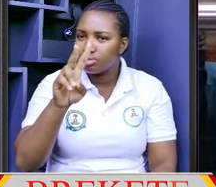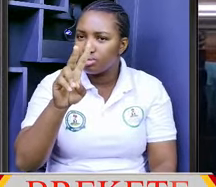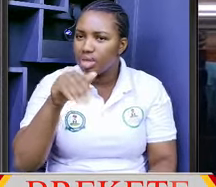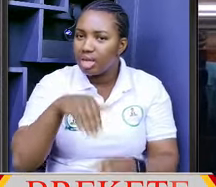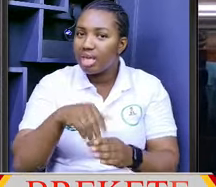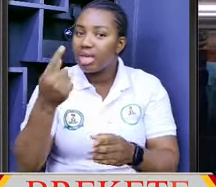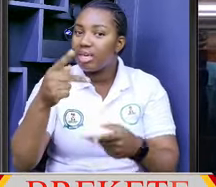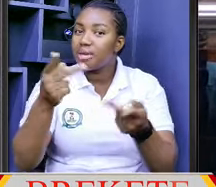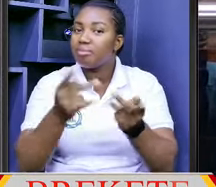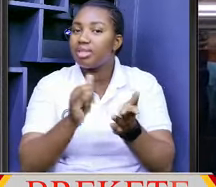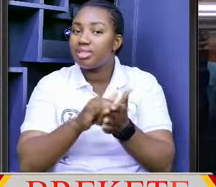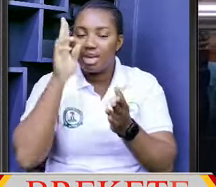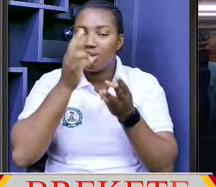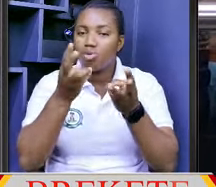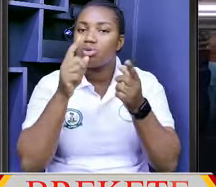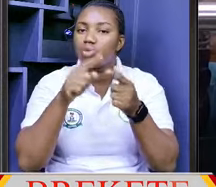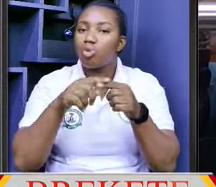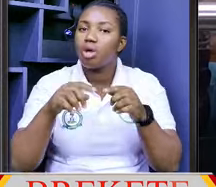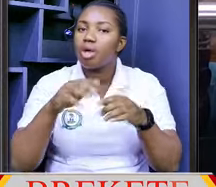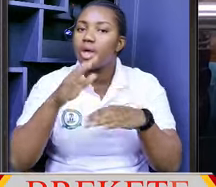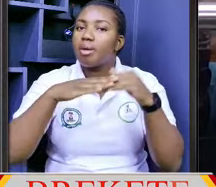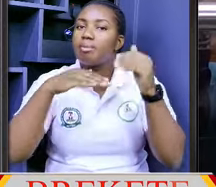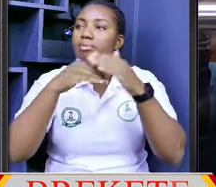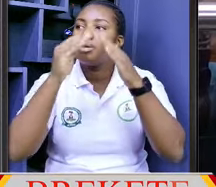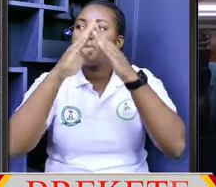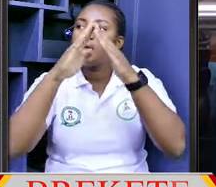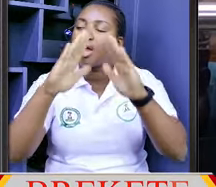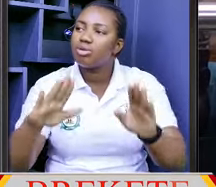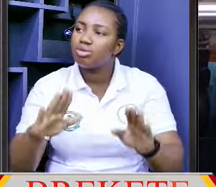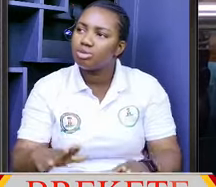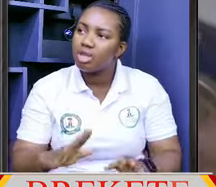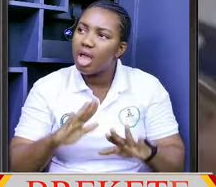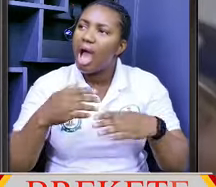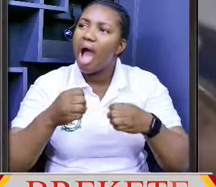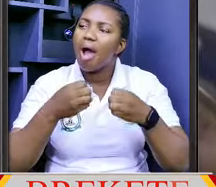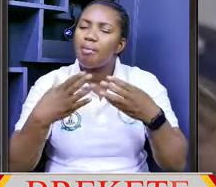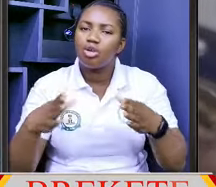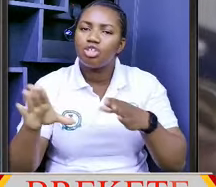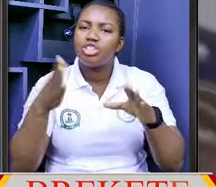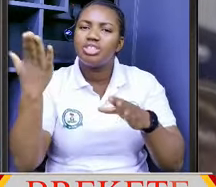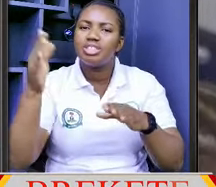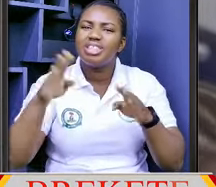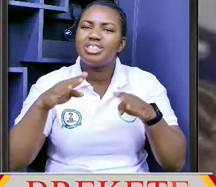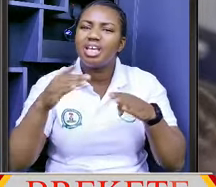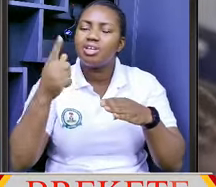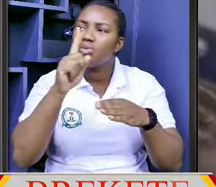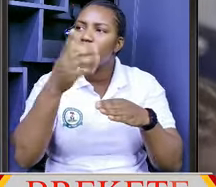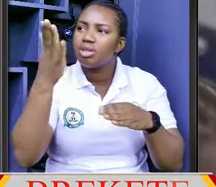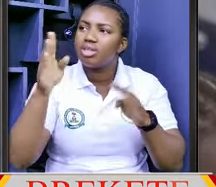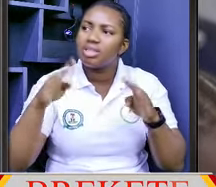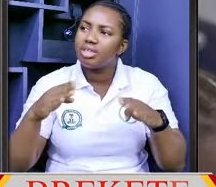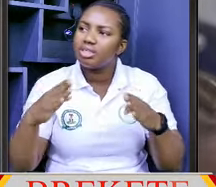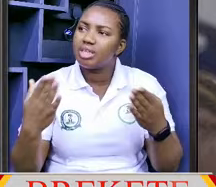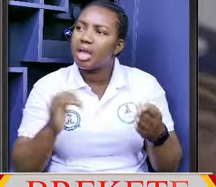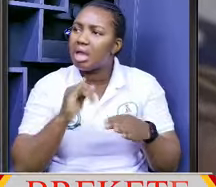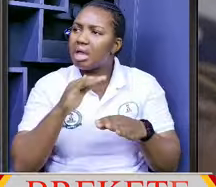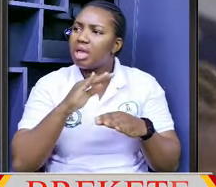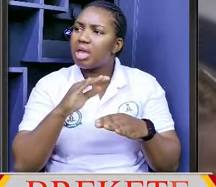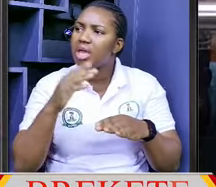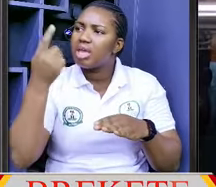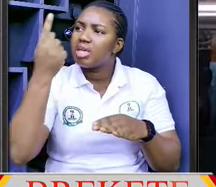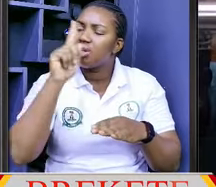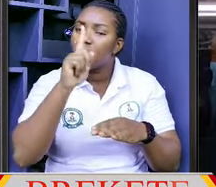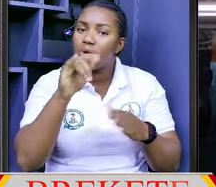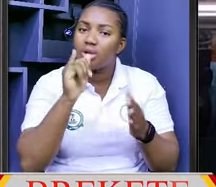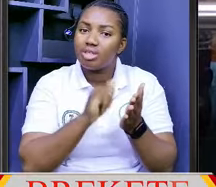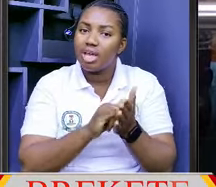house. That is 3. Nothing wrong with it. Still there, but they... How much they said the one where they sell? I don't know. The one where they say